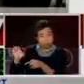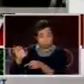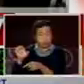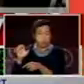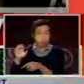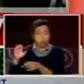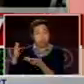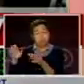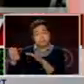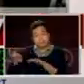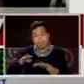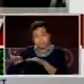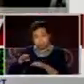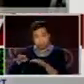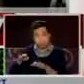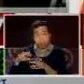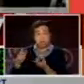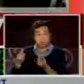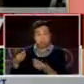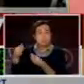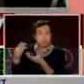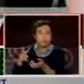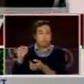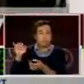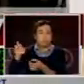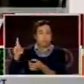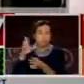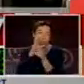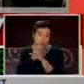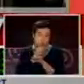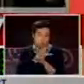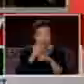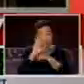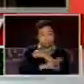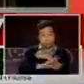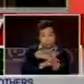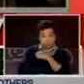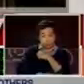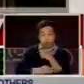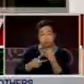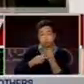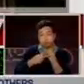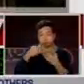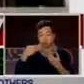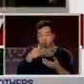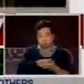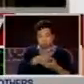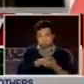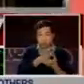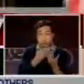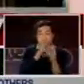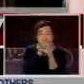one hand, which provides for a waiver of confidentiality, and the Foreign Currency Act on the other hand, which provides for absolute